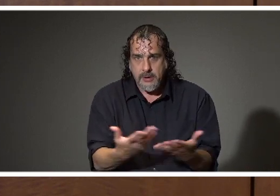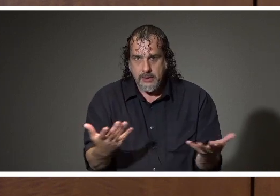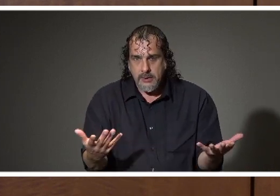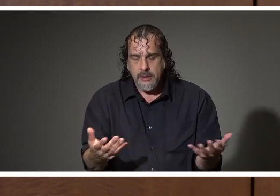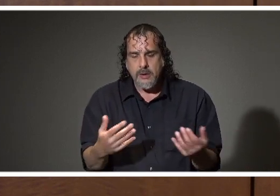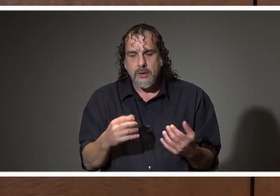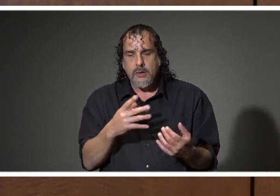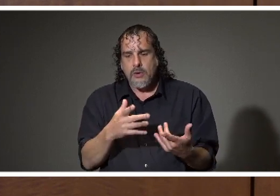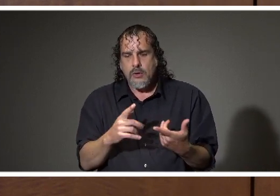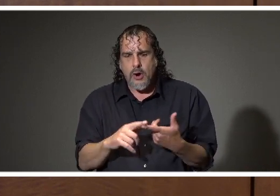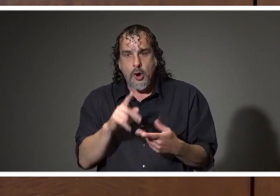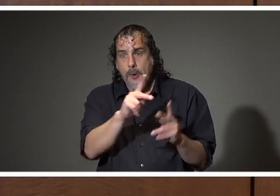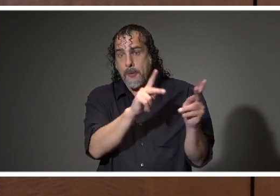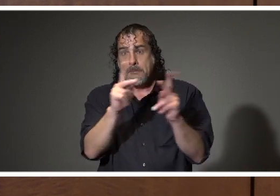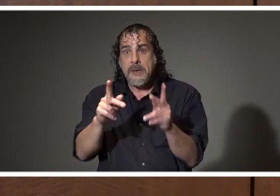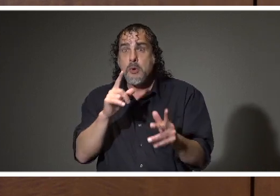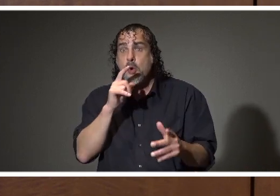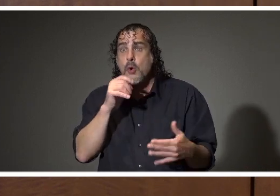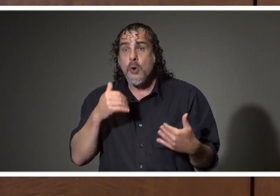or individuals who have